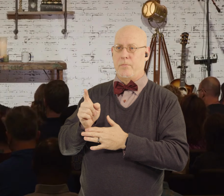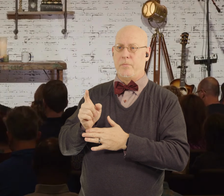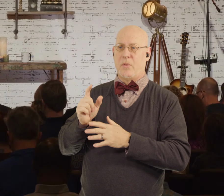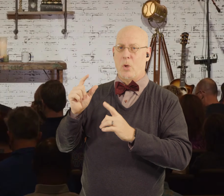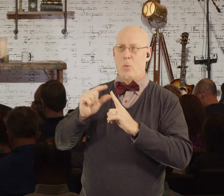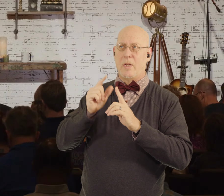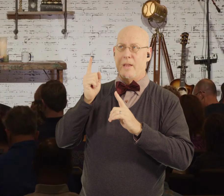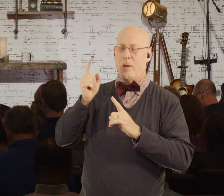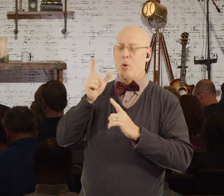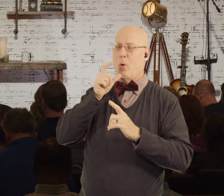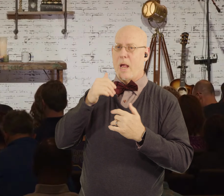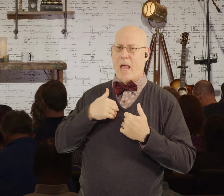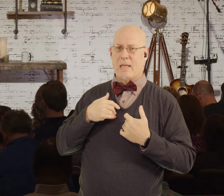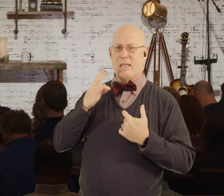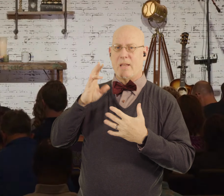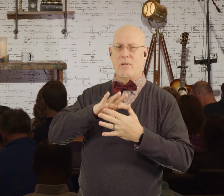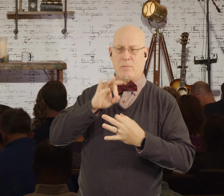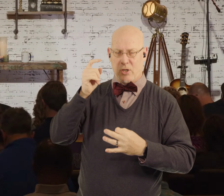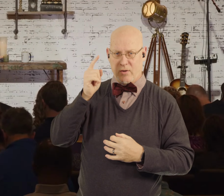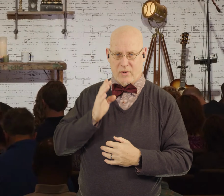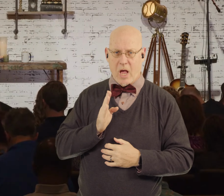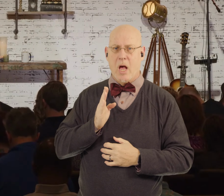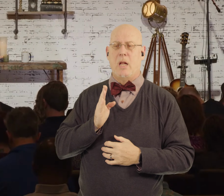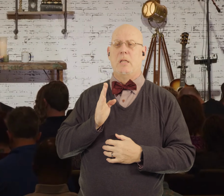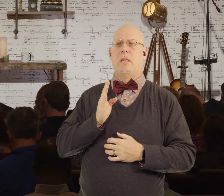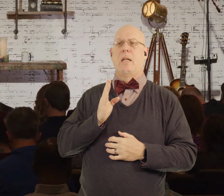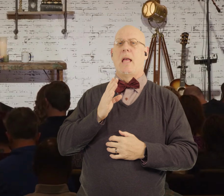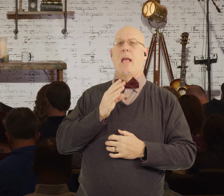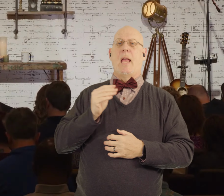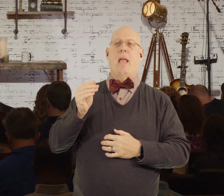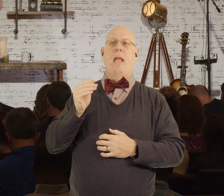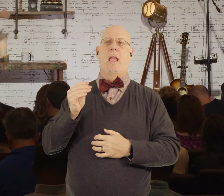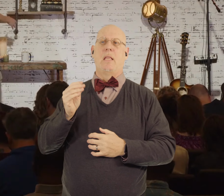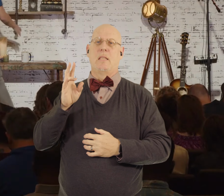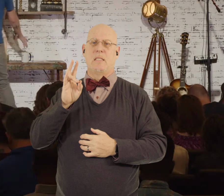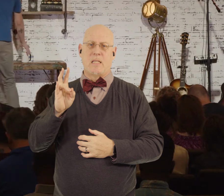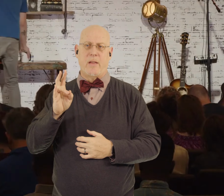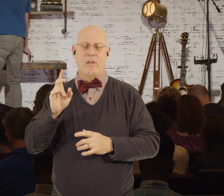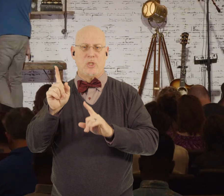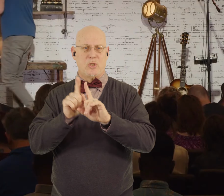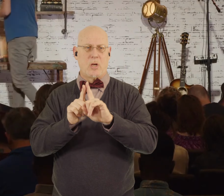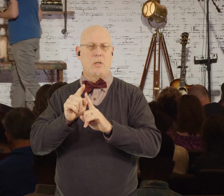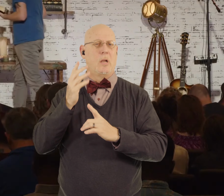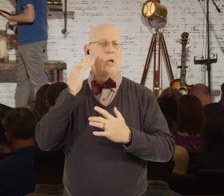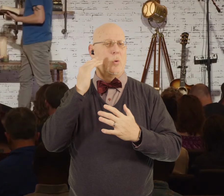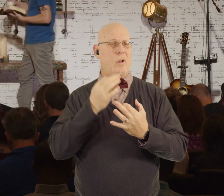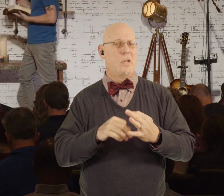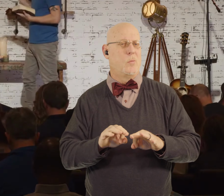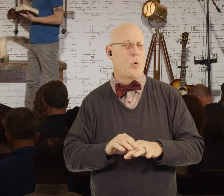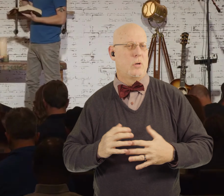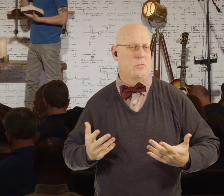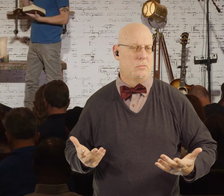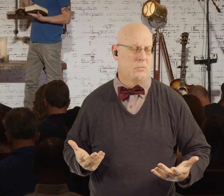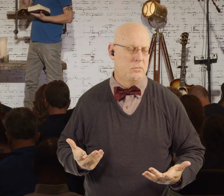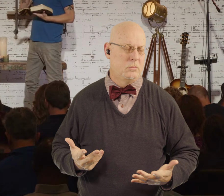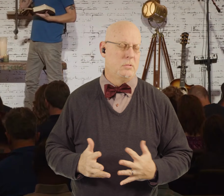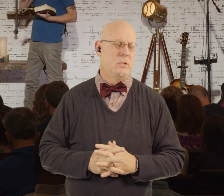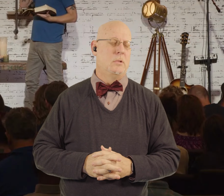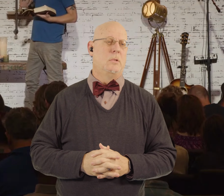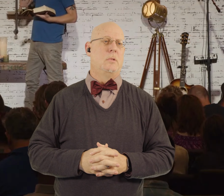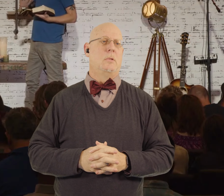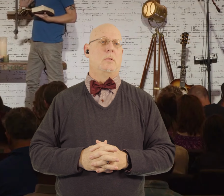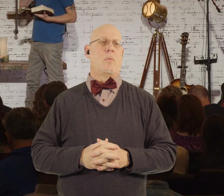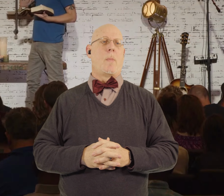with me, the words of him who has the seven spirits of God and the seven stars. Why is that a big